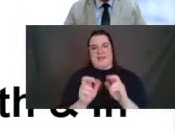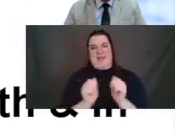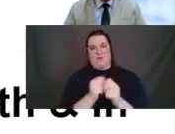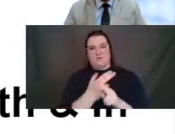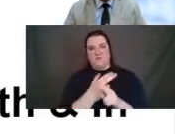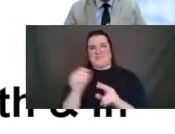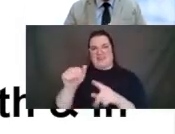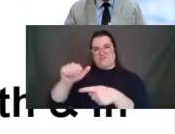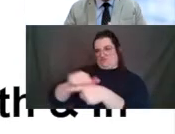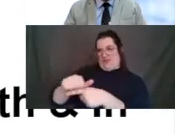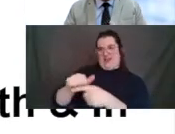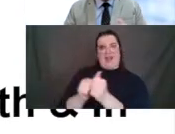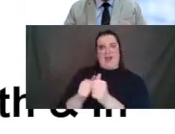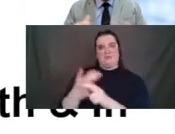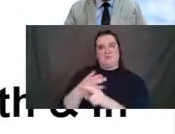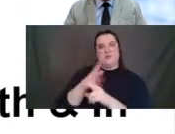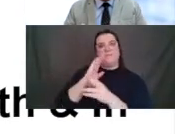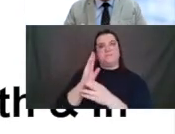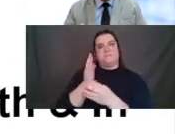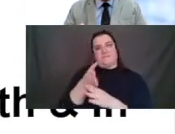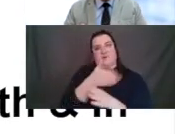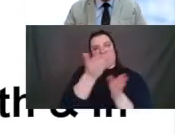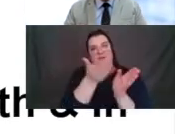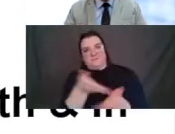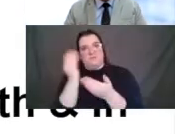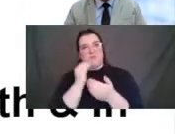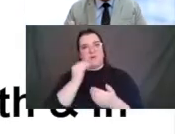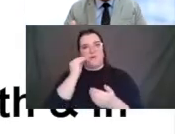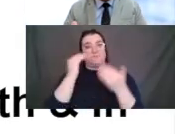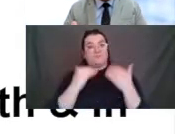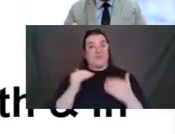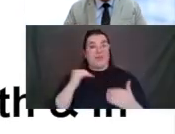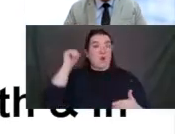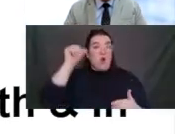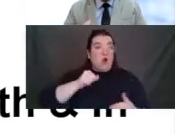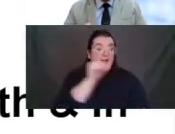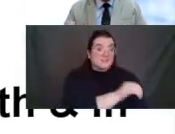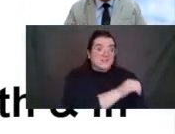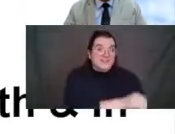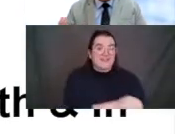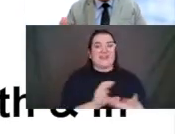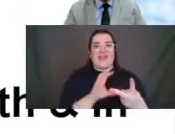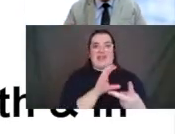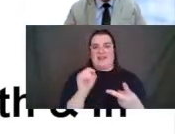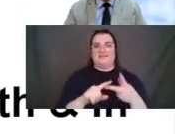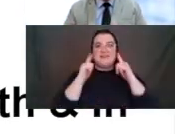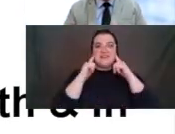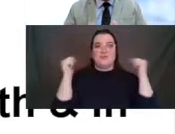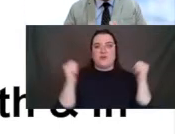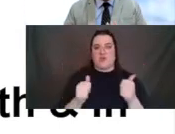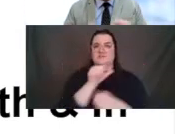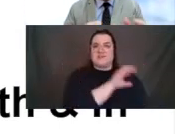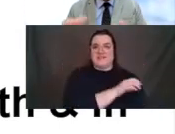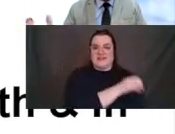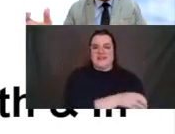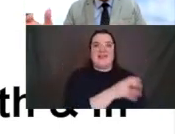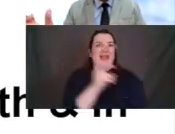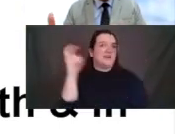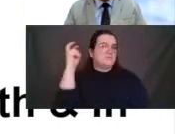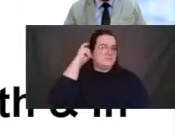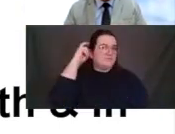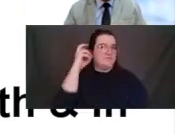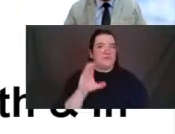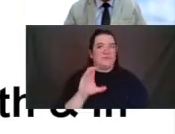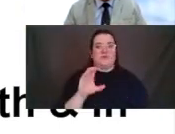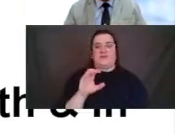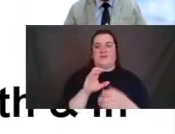those devices home. We also have an audiology clinic and a hearing loss clinic and a cochlear implant clinic where most of these services